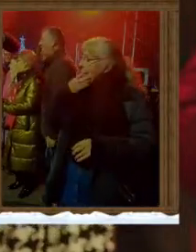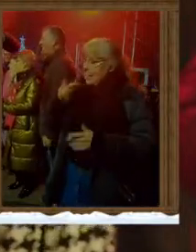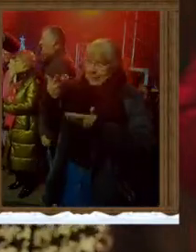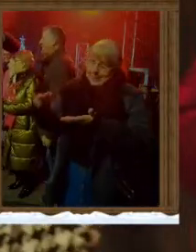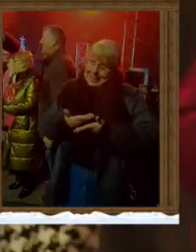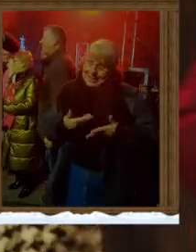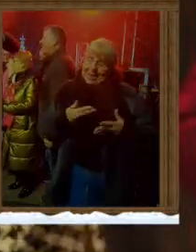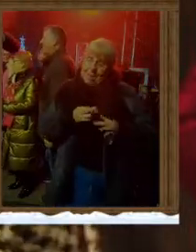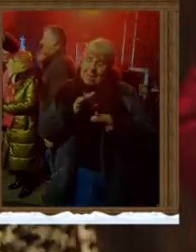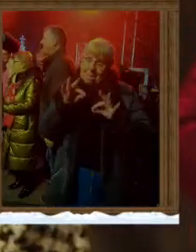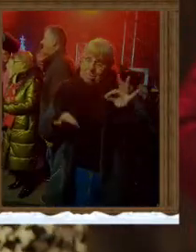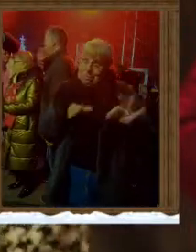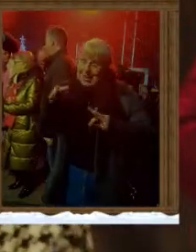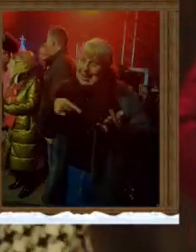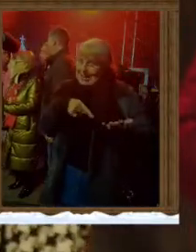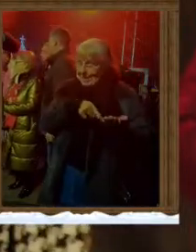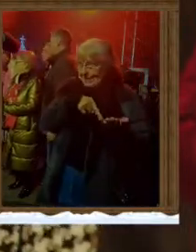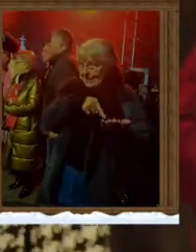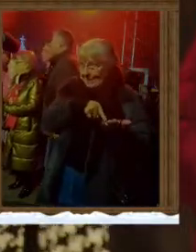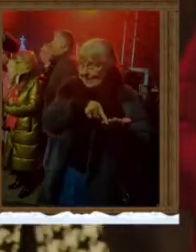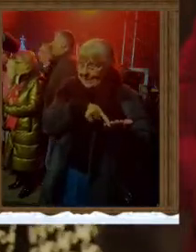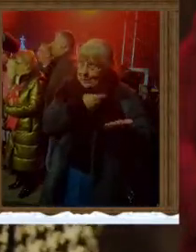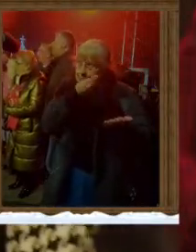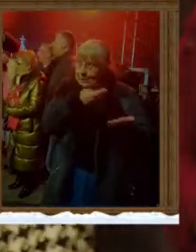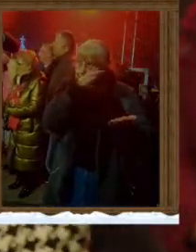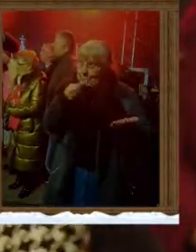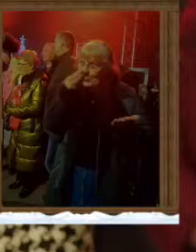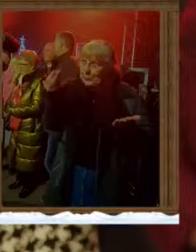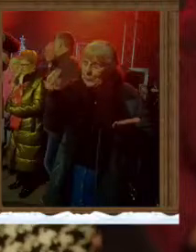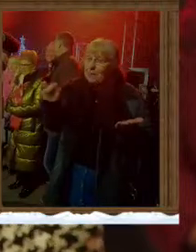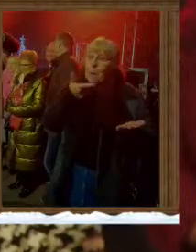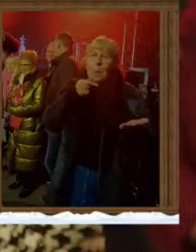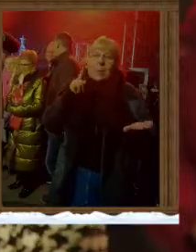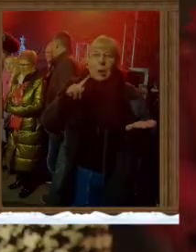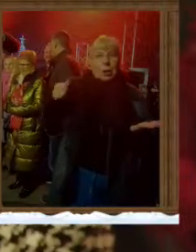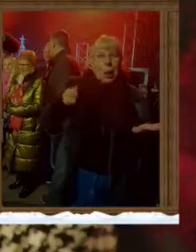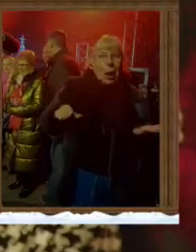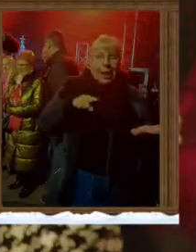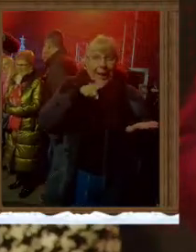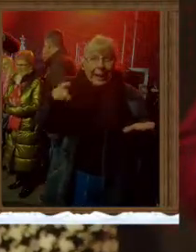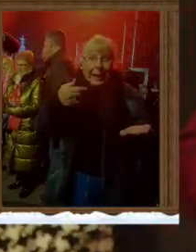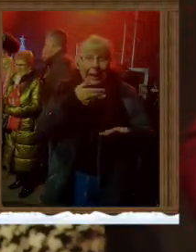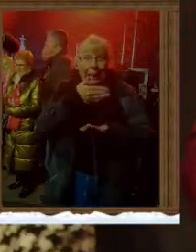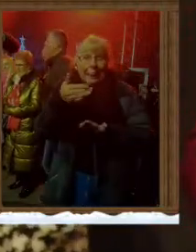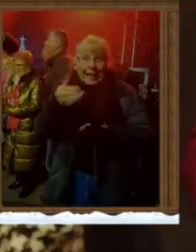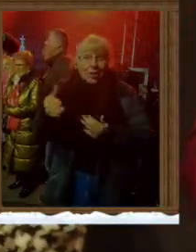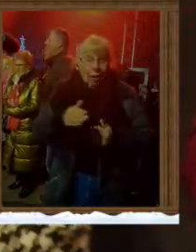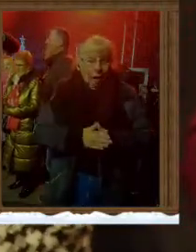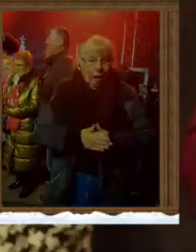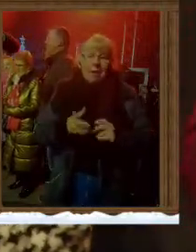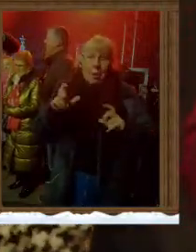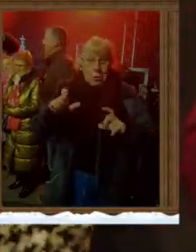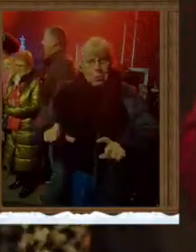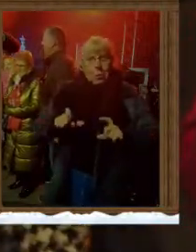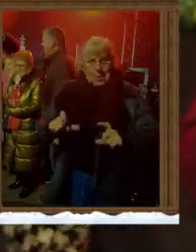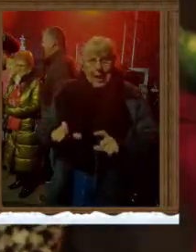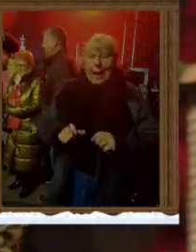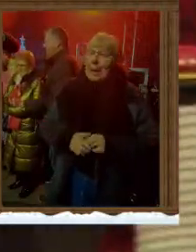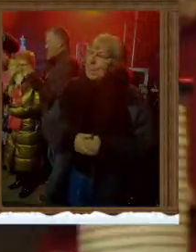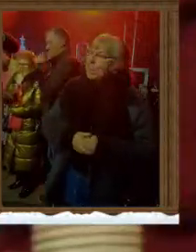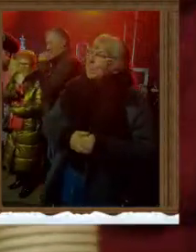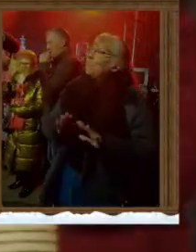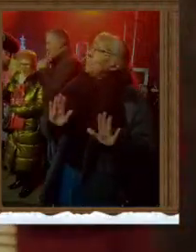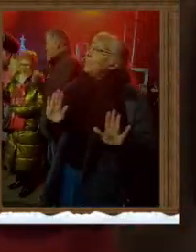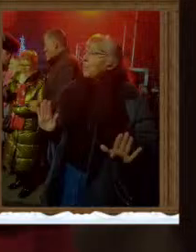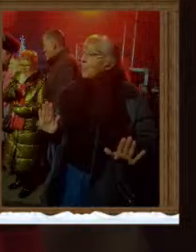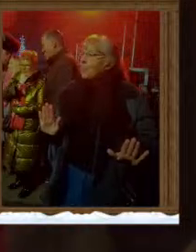me presents to give out to some lucky boys and girls in the crowd at the end of tonight's show, so make sure you stick around for that.